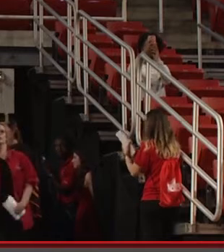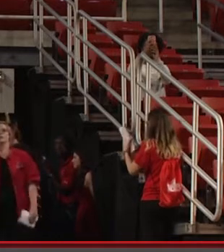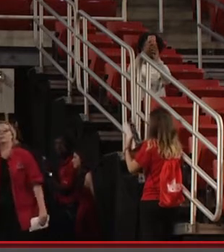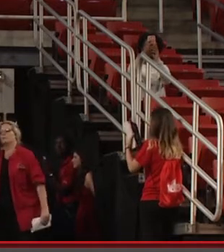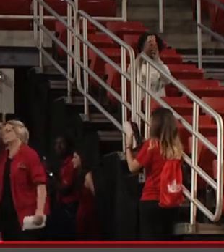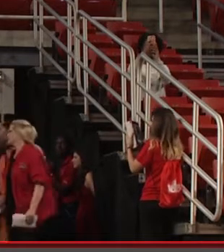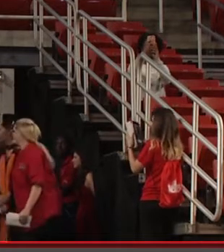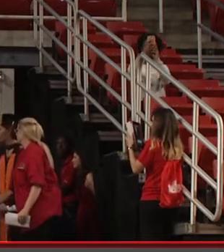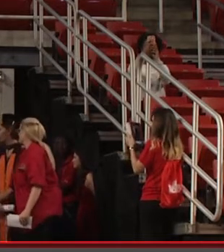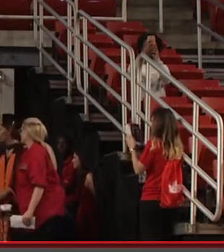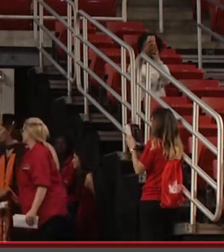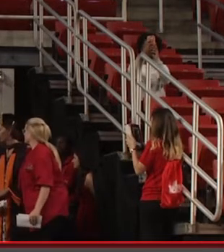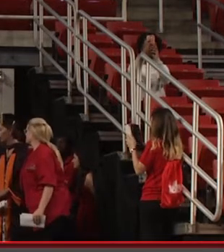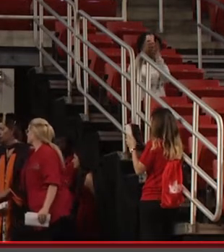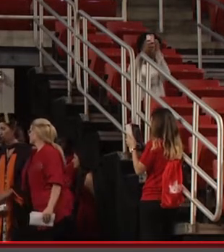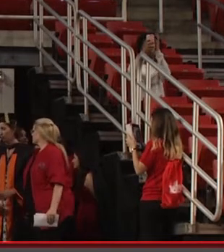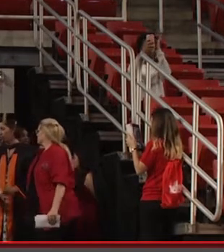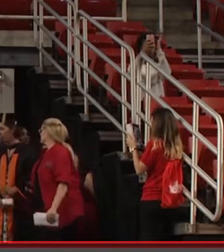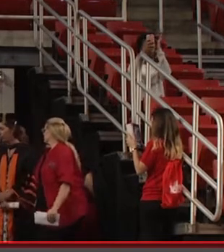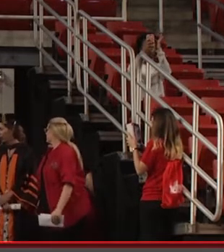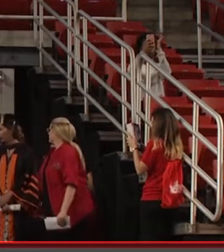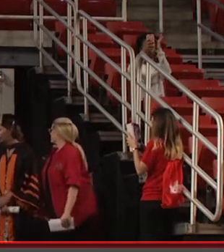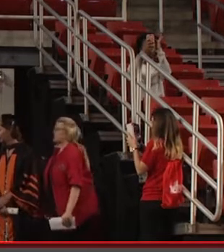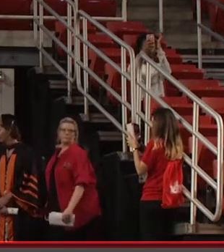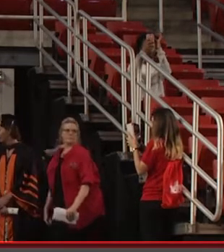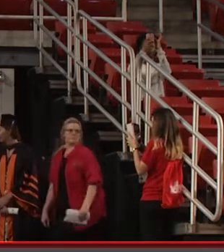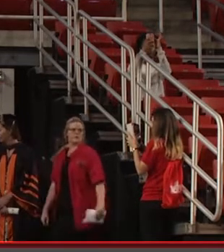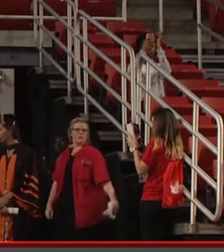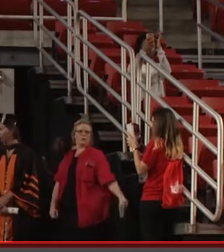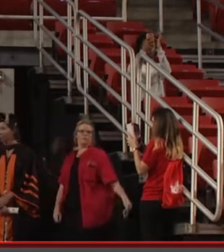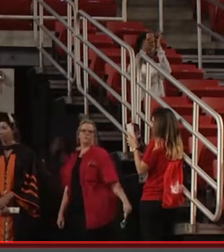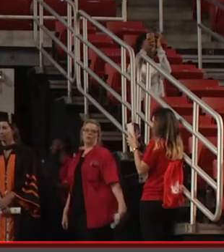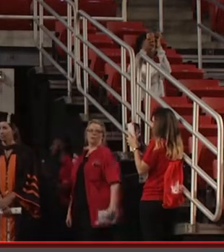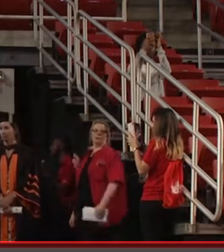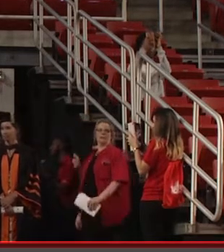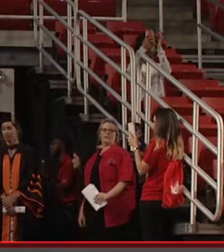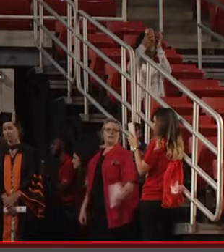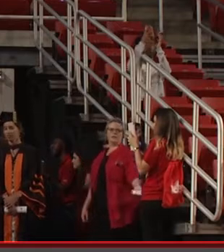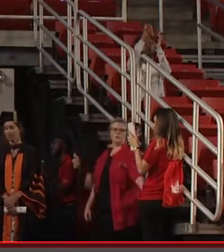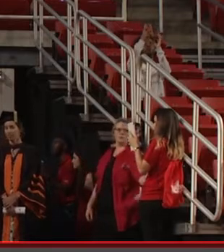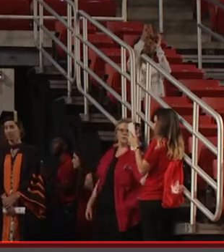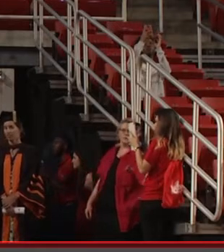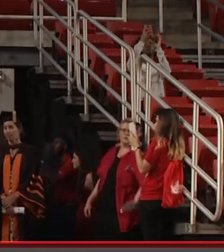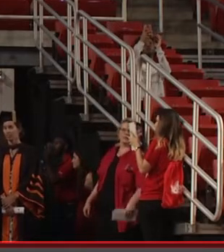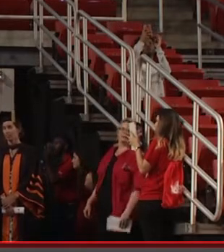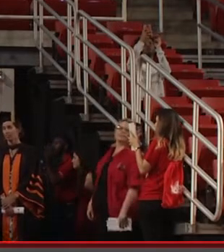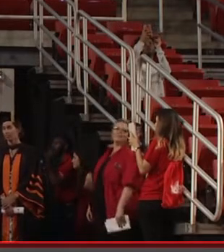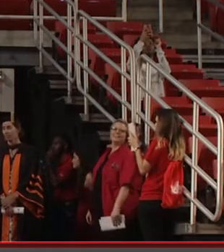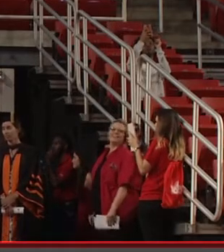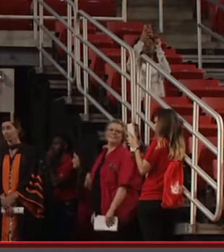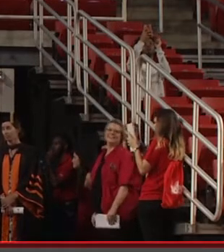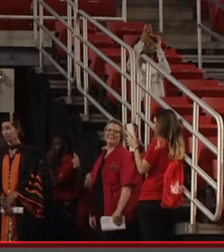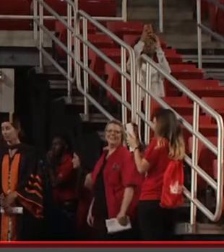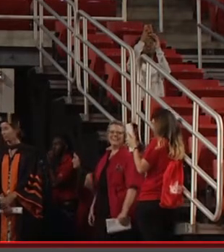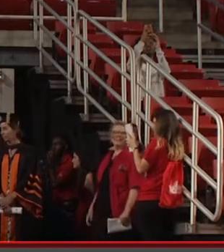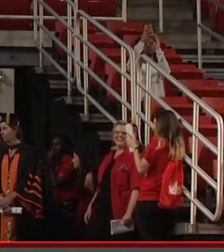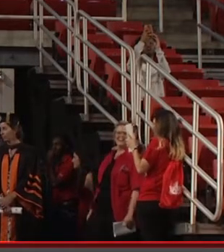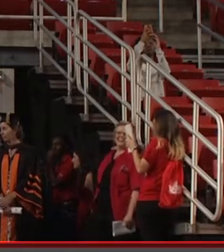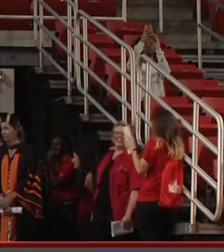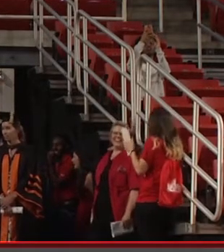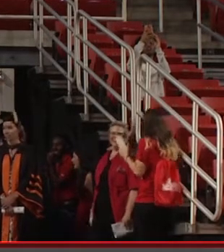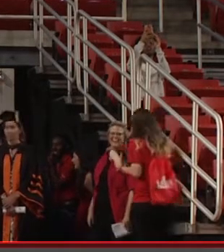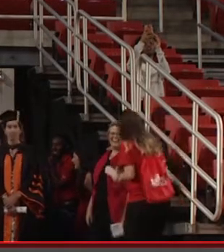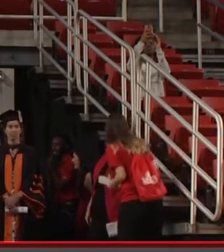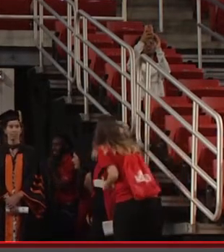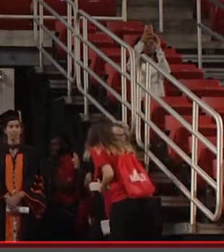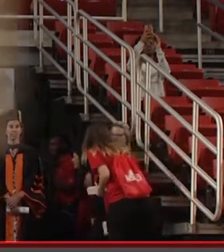Lamar University's story began nearly a century ago. From the beginning, LU was destined for greatness.